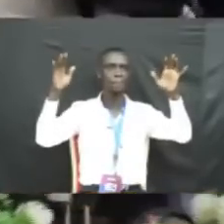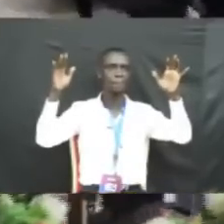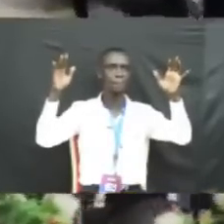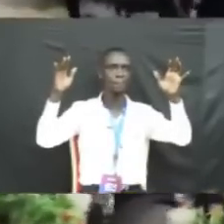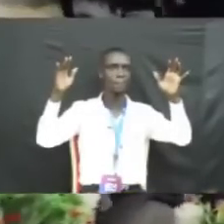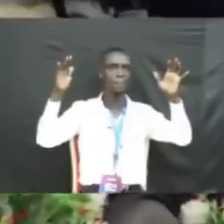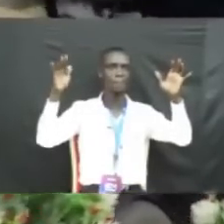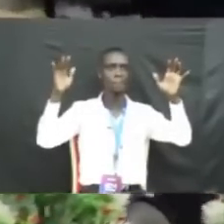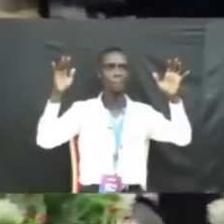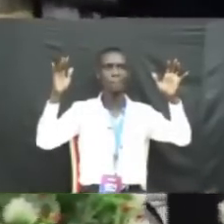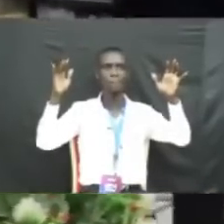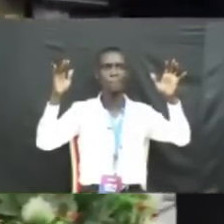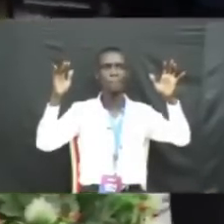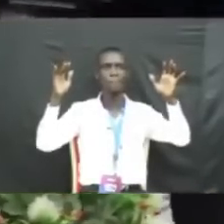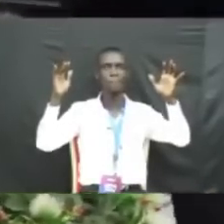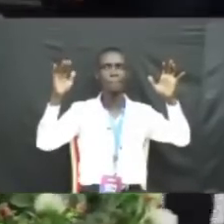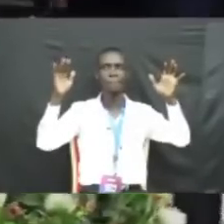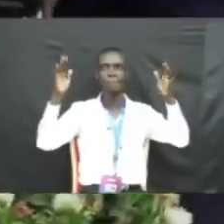Hey,